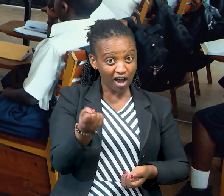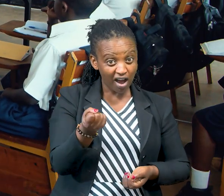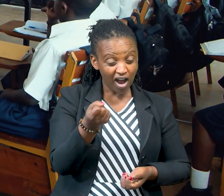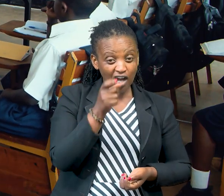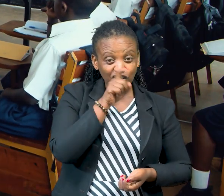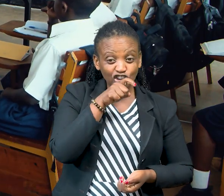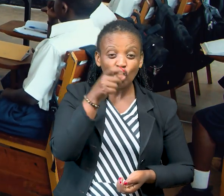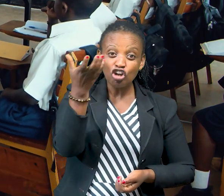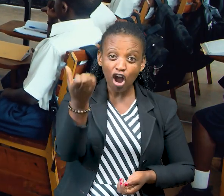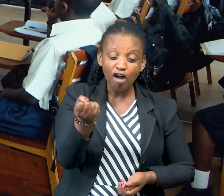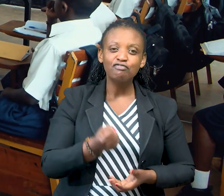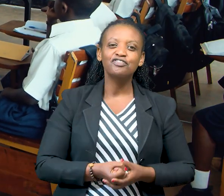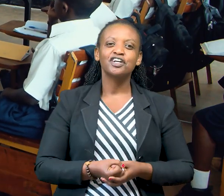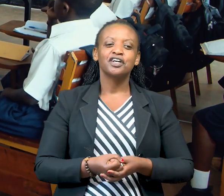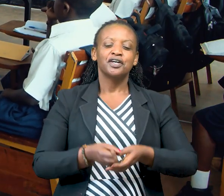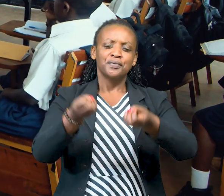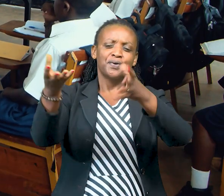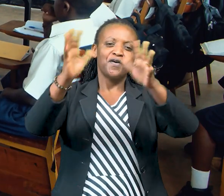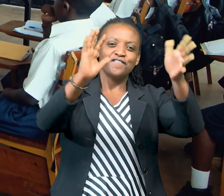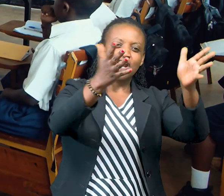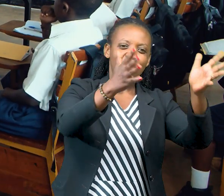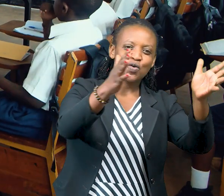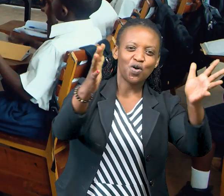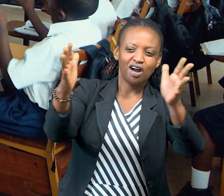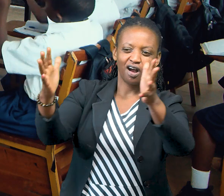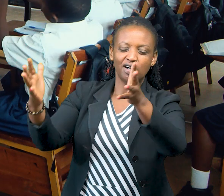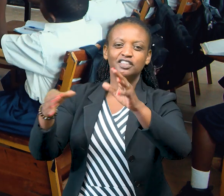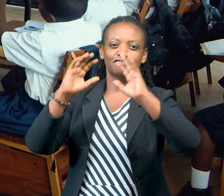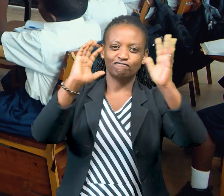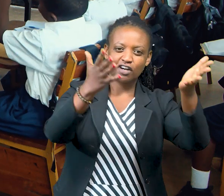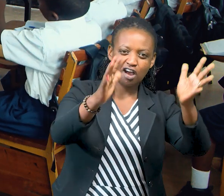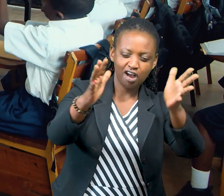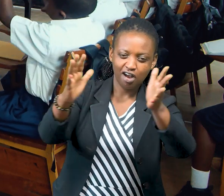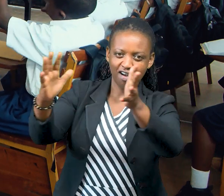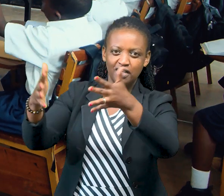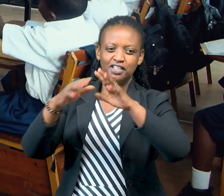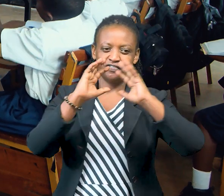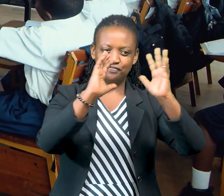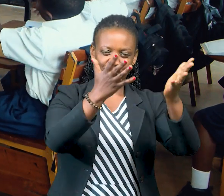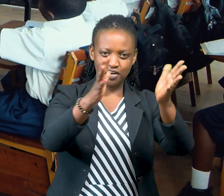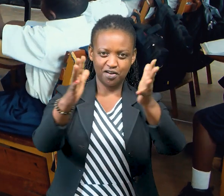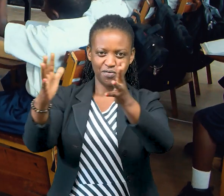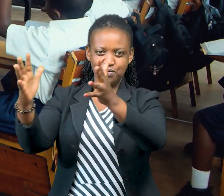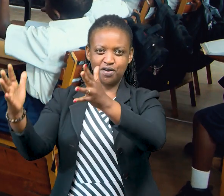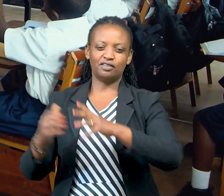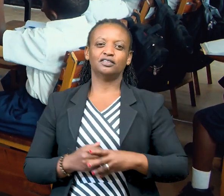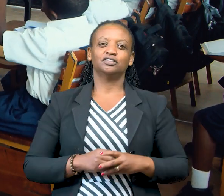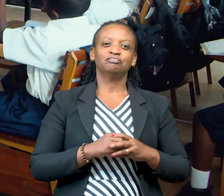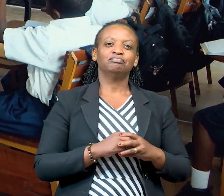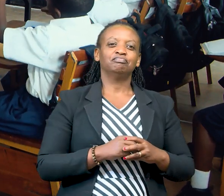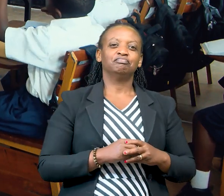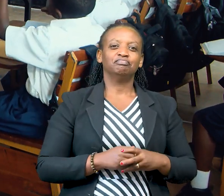You have a chicken at home. Can you give him flowers? Flowers.